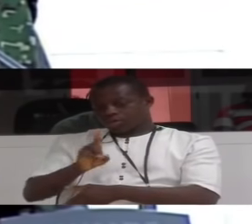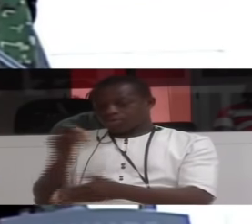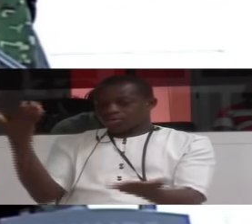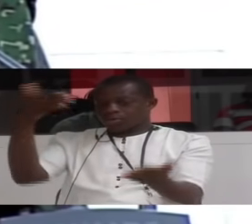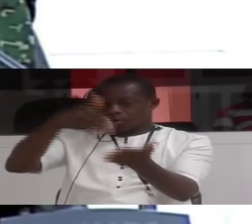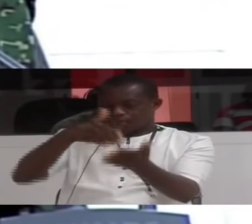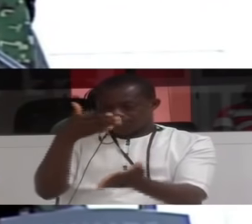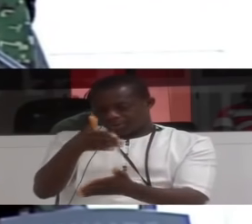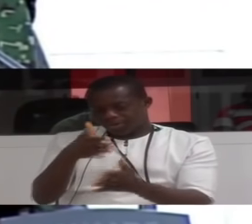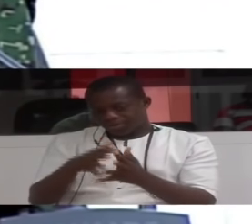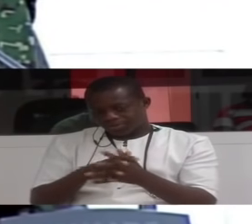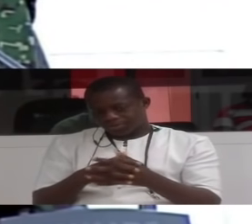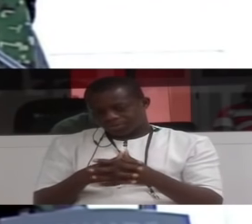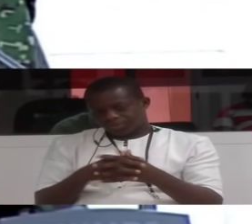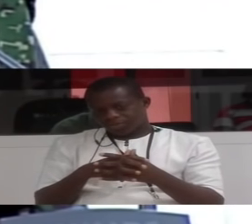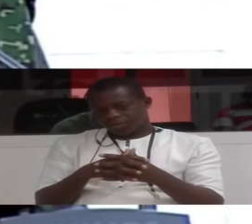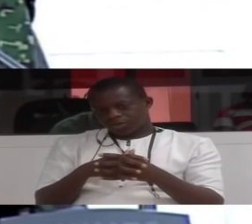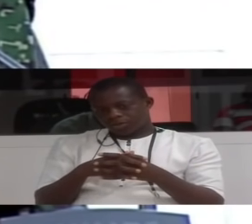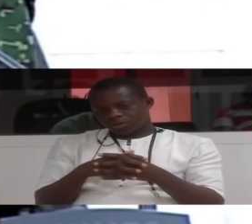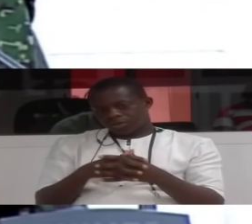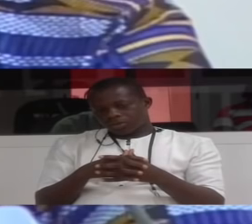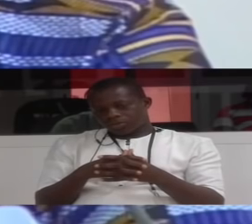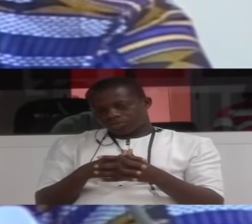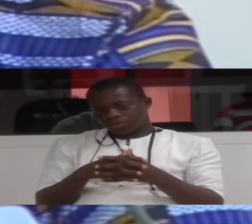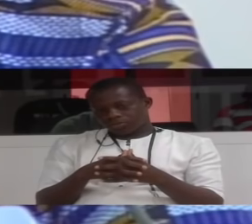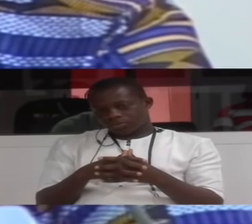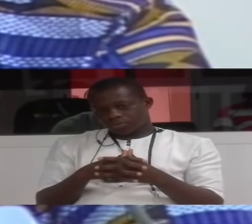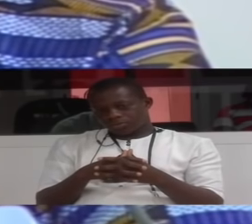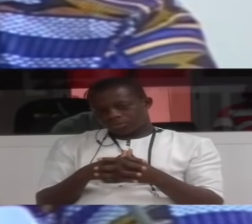that he got information that we were coming.